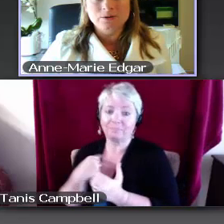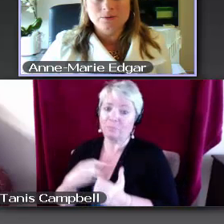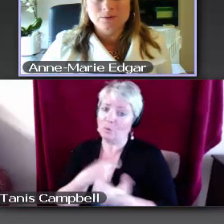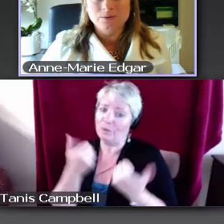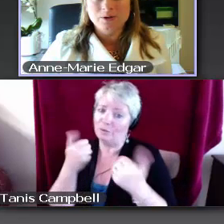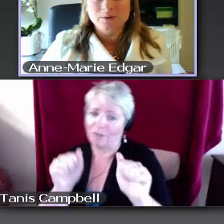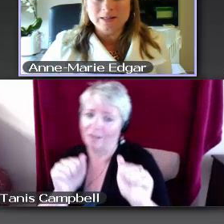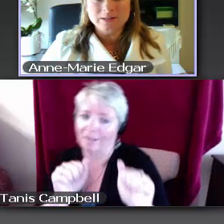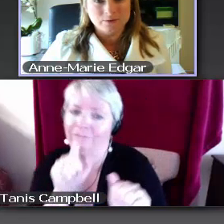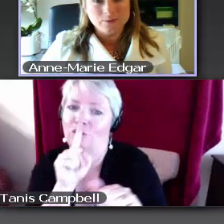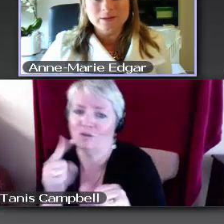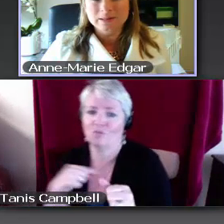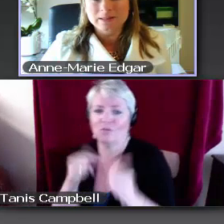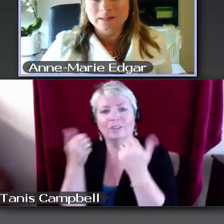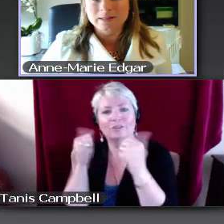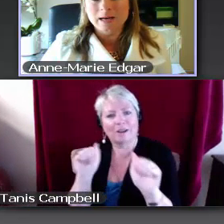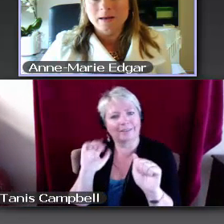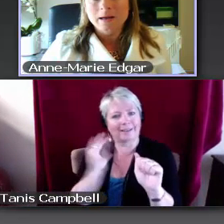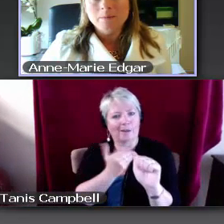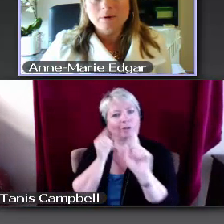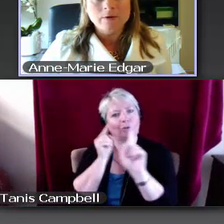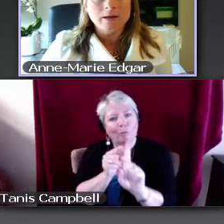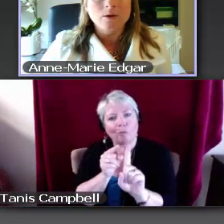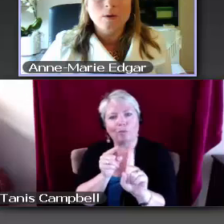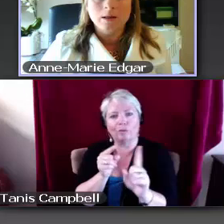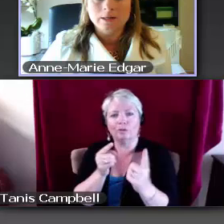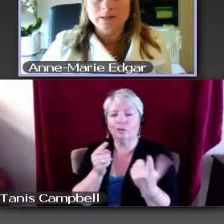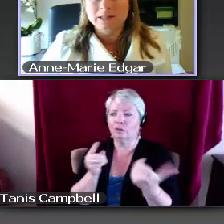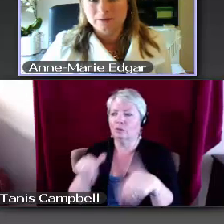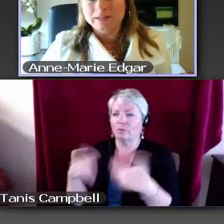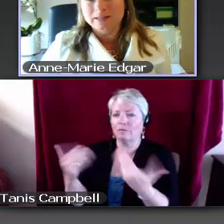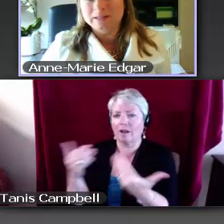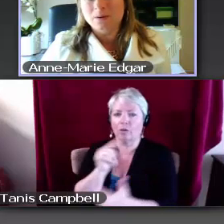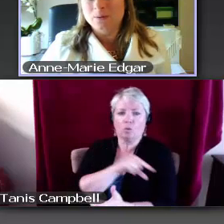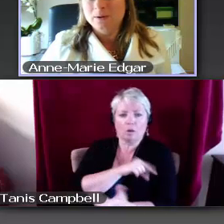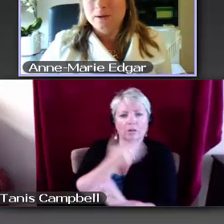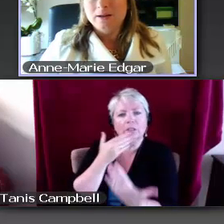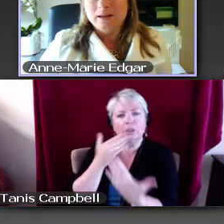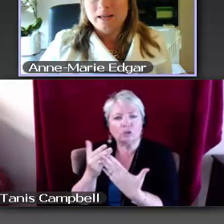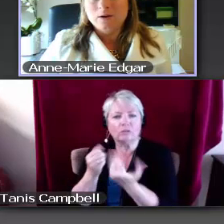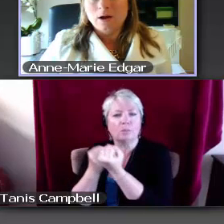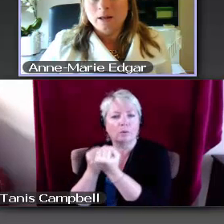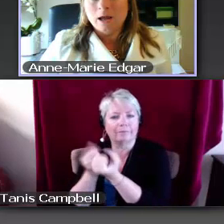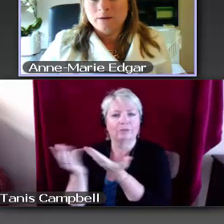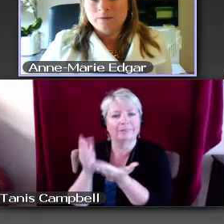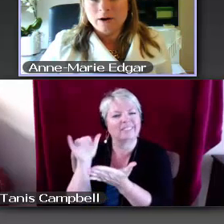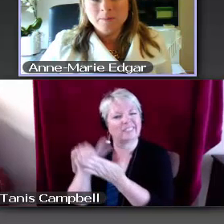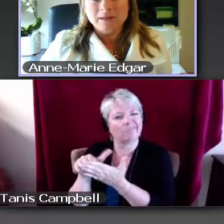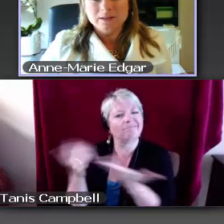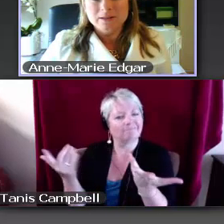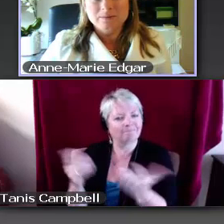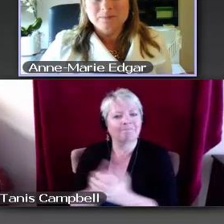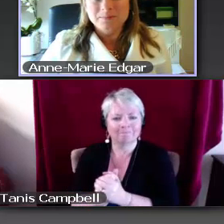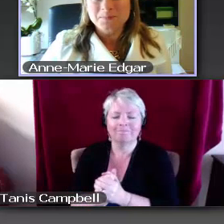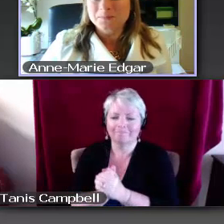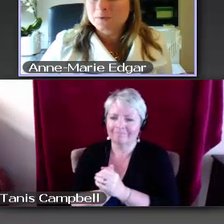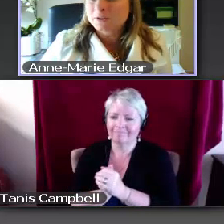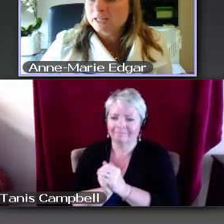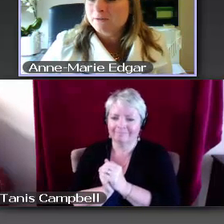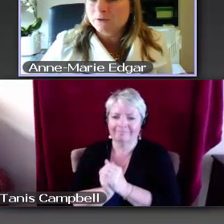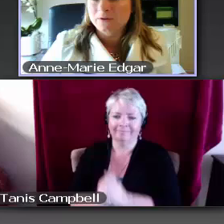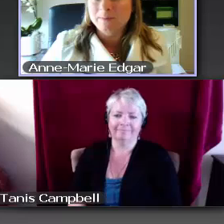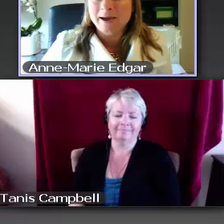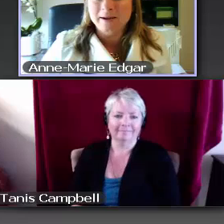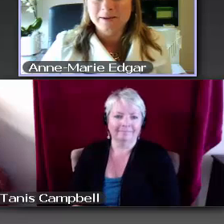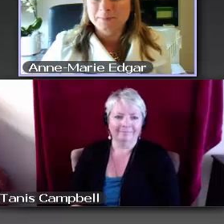definitely to, that's our focus, is providing quality service, so in an online environment.